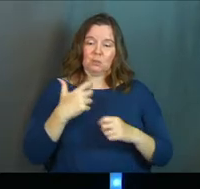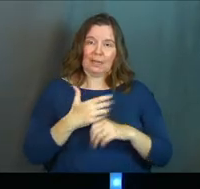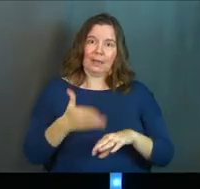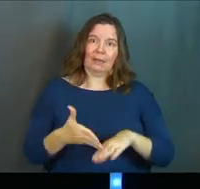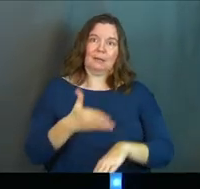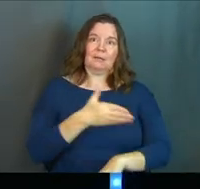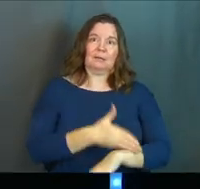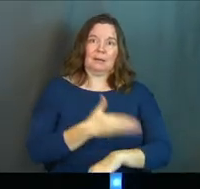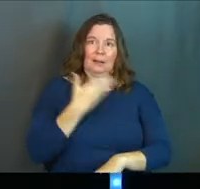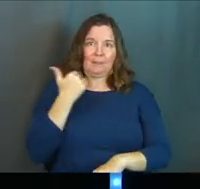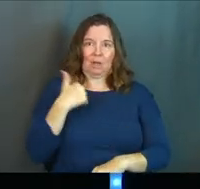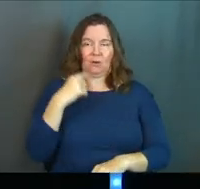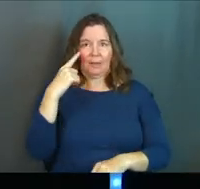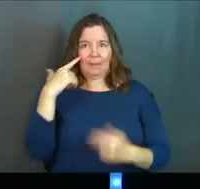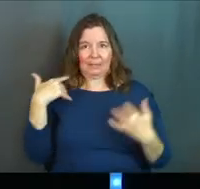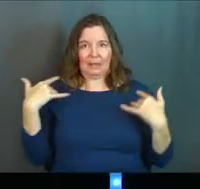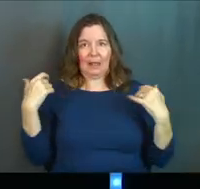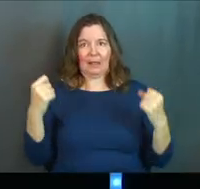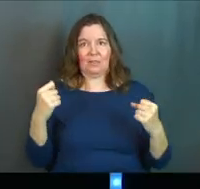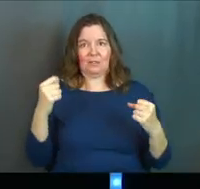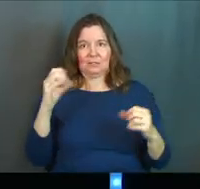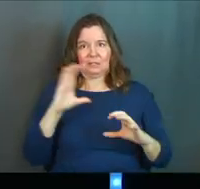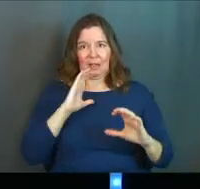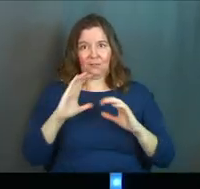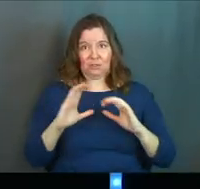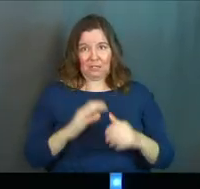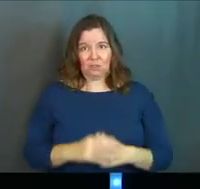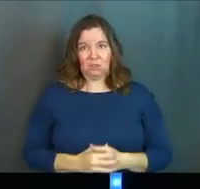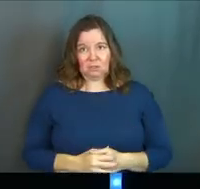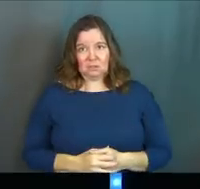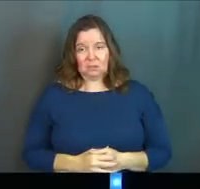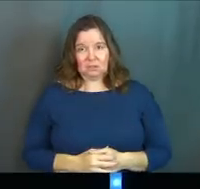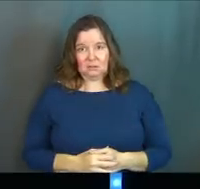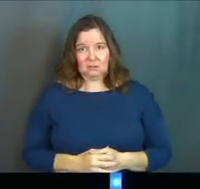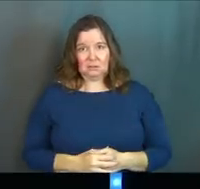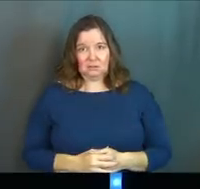get better at mental health conversations.